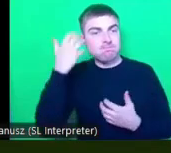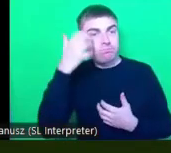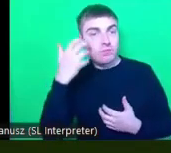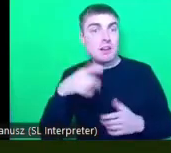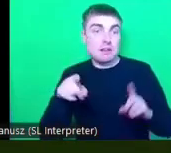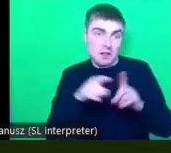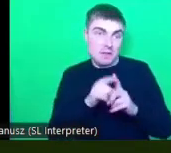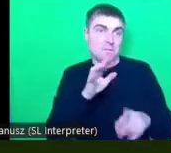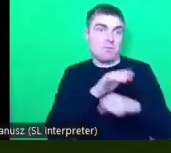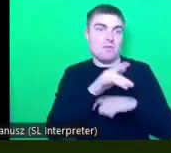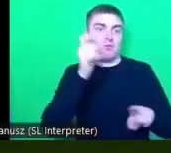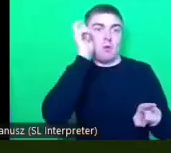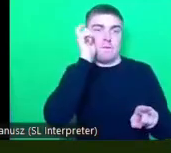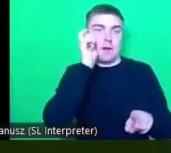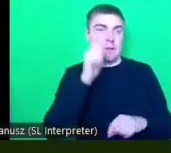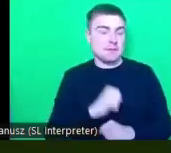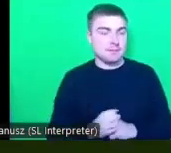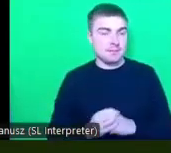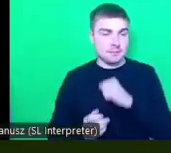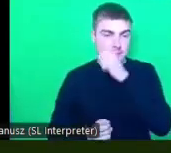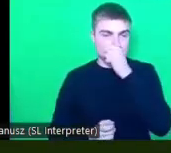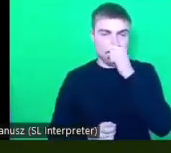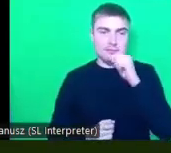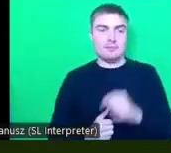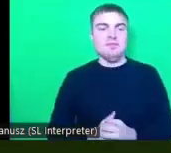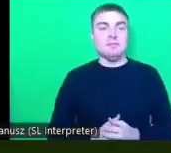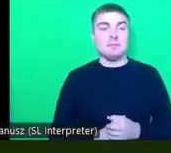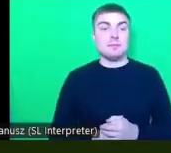focus on how wolves affect